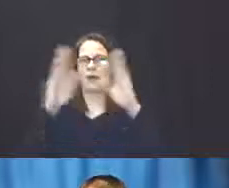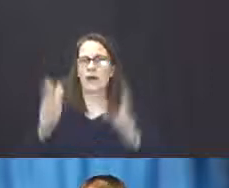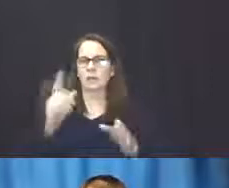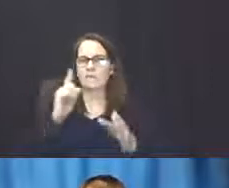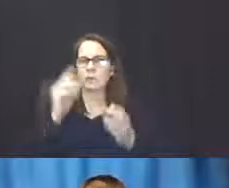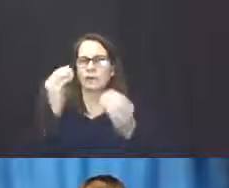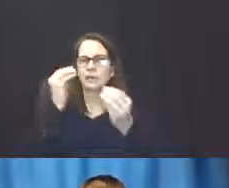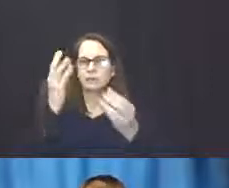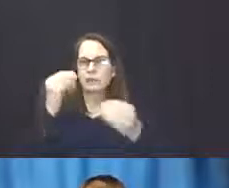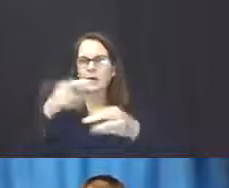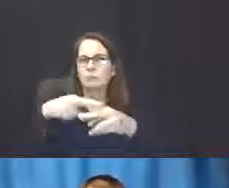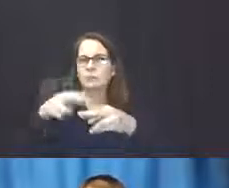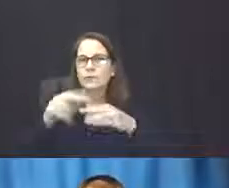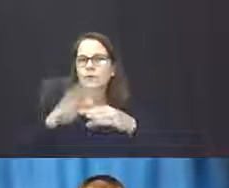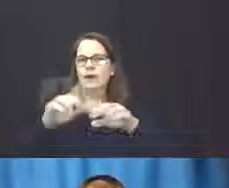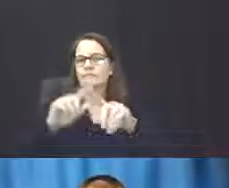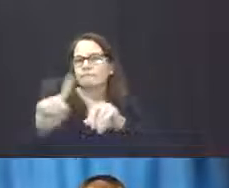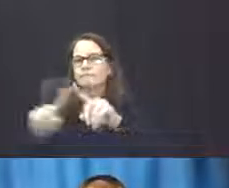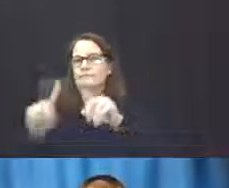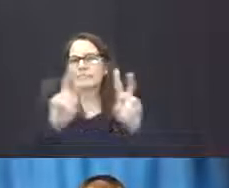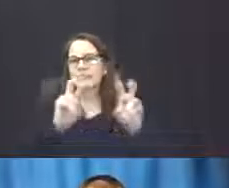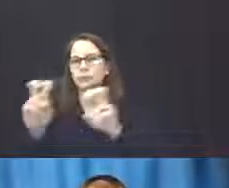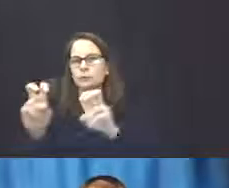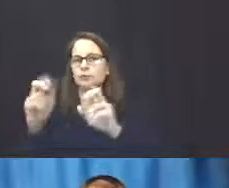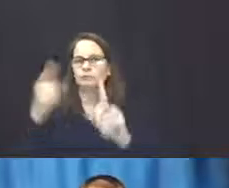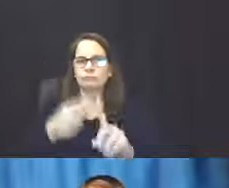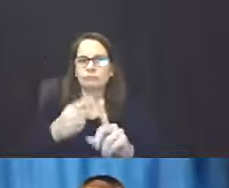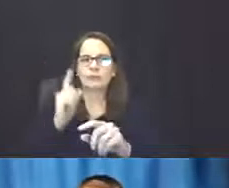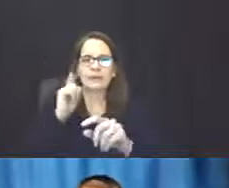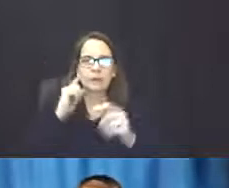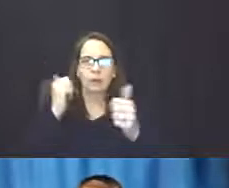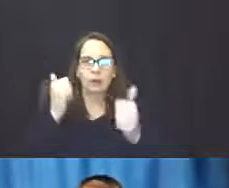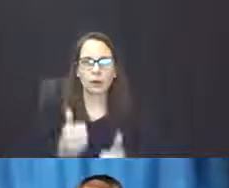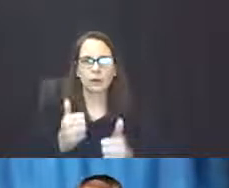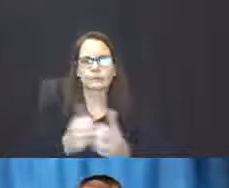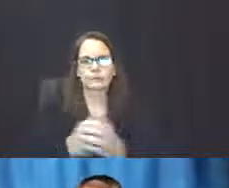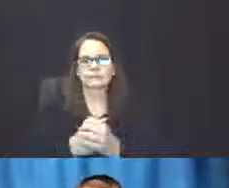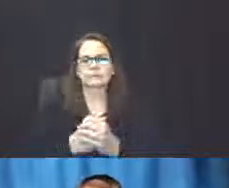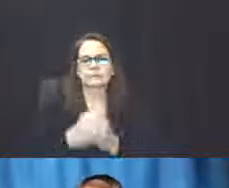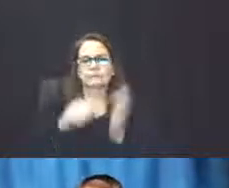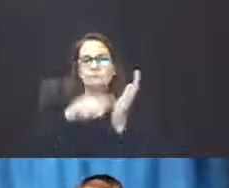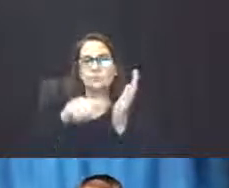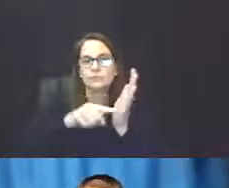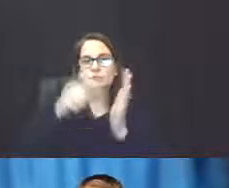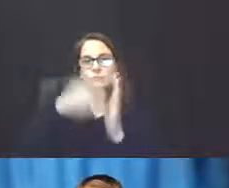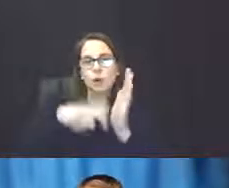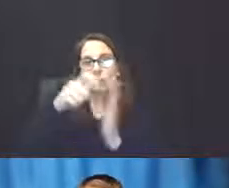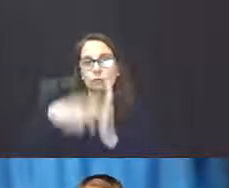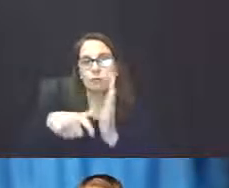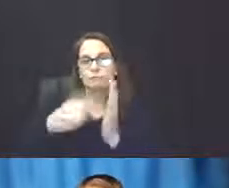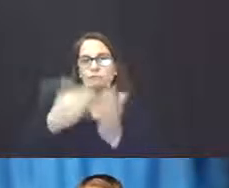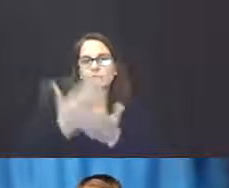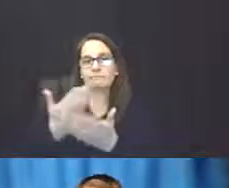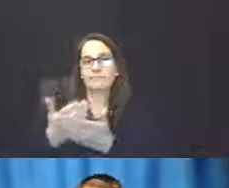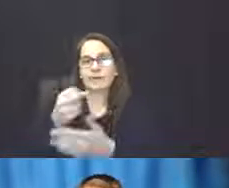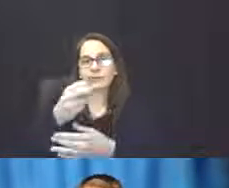Information and referral service is really like a clearinghouse for information and different referrals and resources about hearing loss.